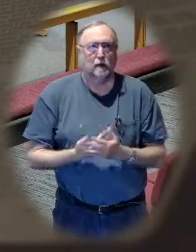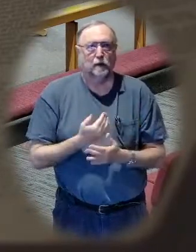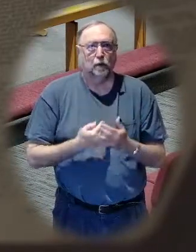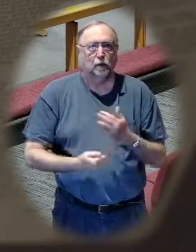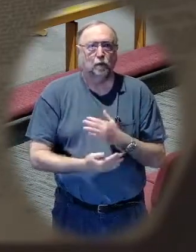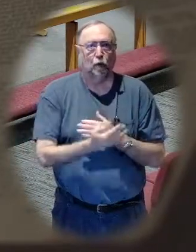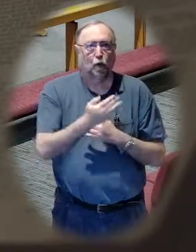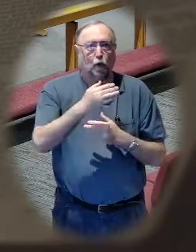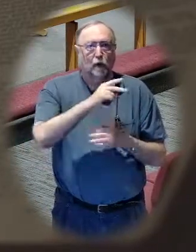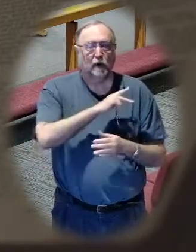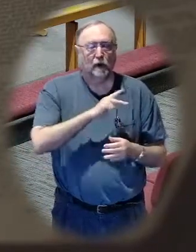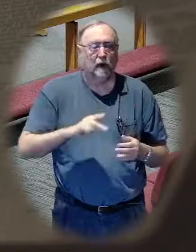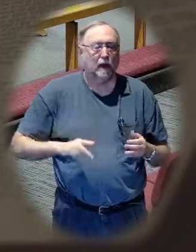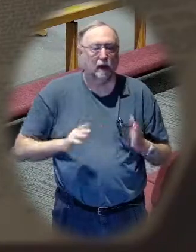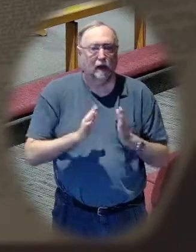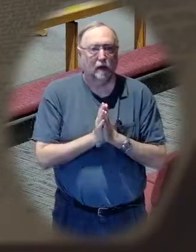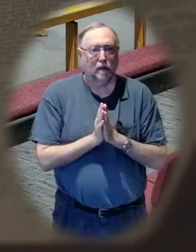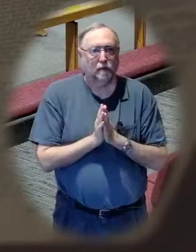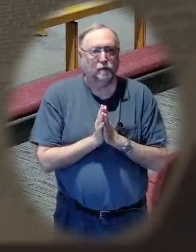Lord,